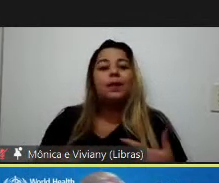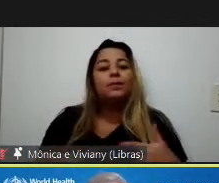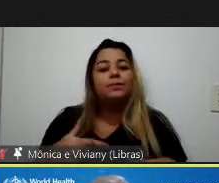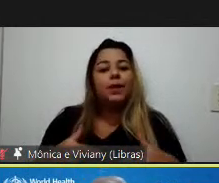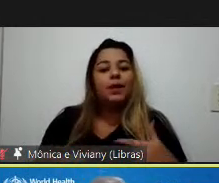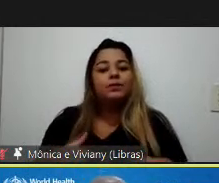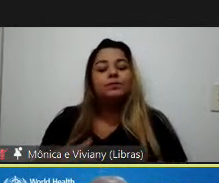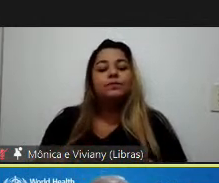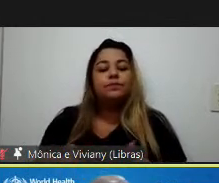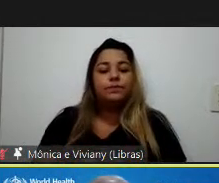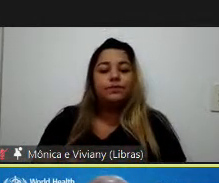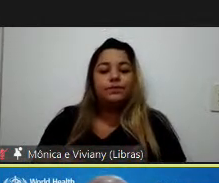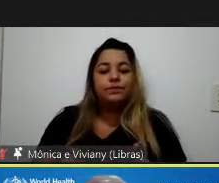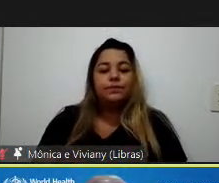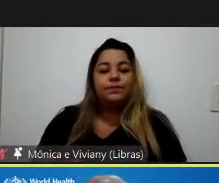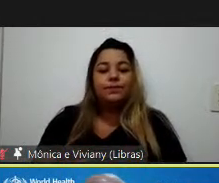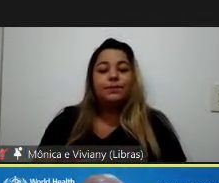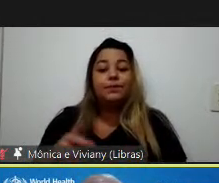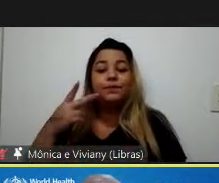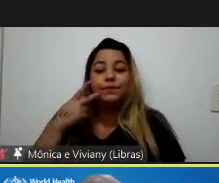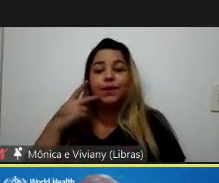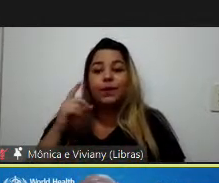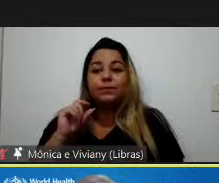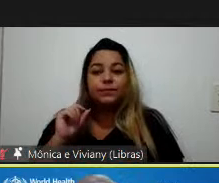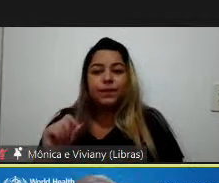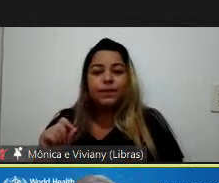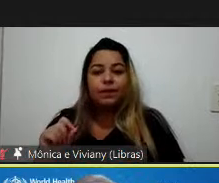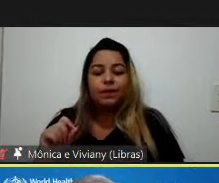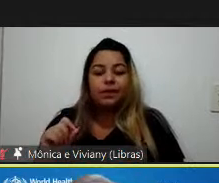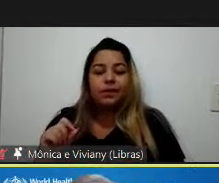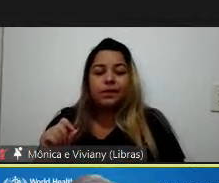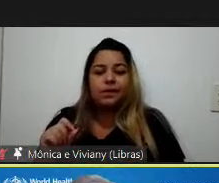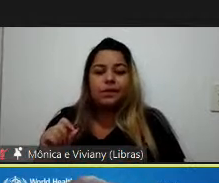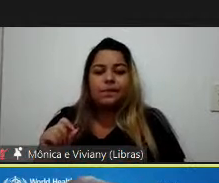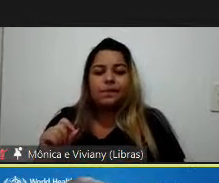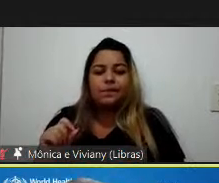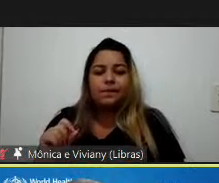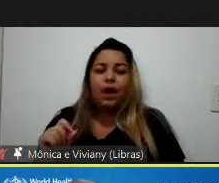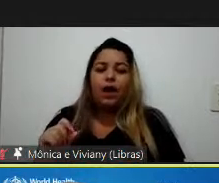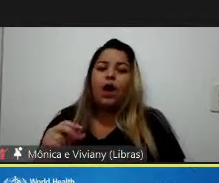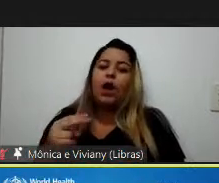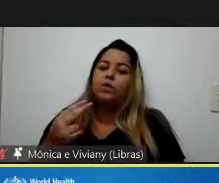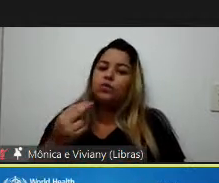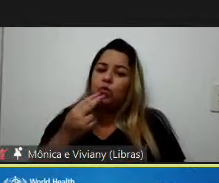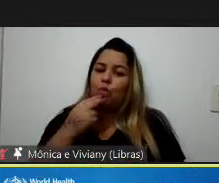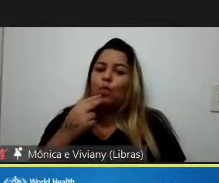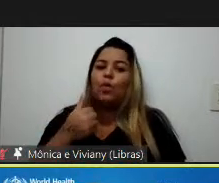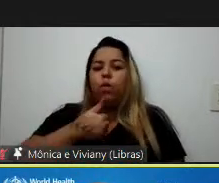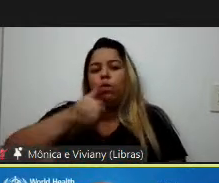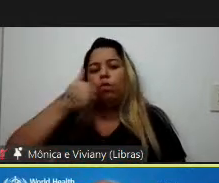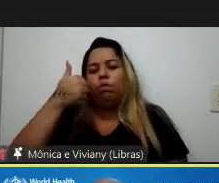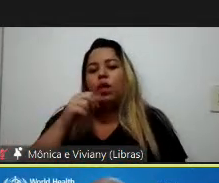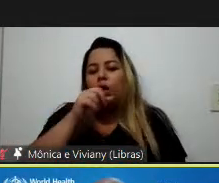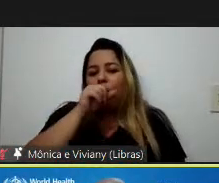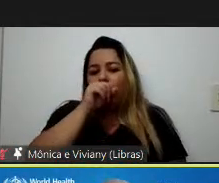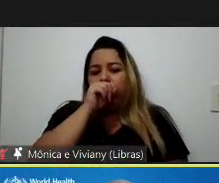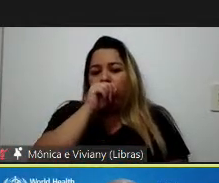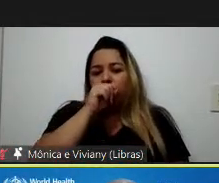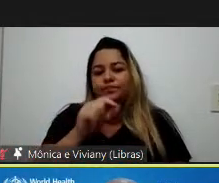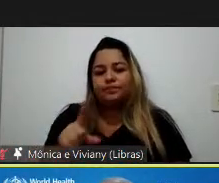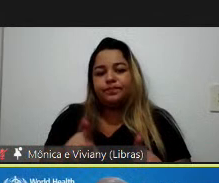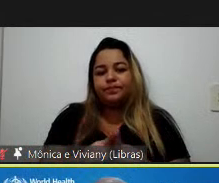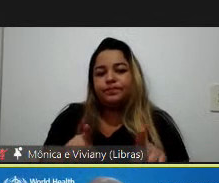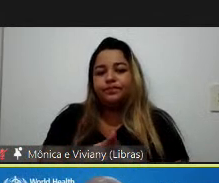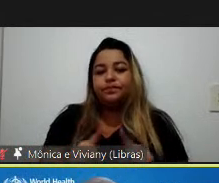provide quality nutrition services with regular monitoring and evaluation. And finally, we need to have the integration